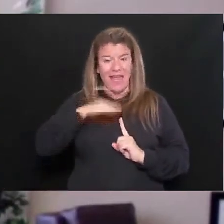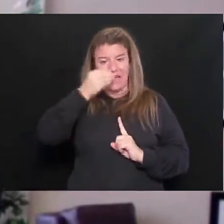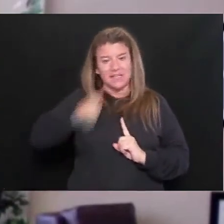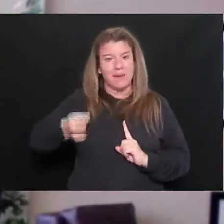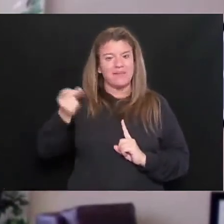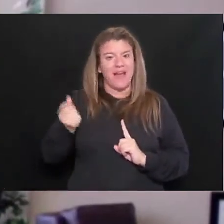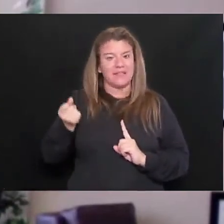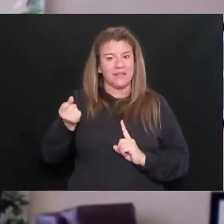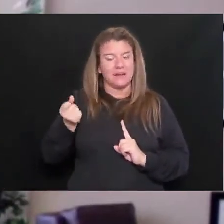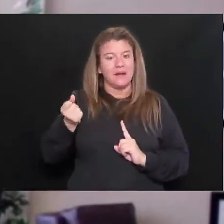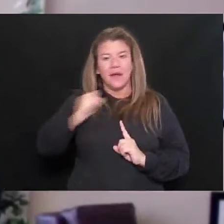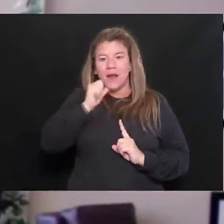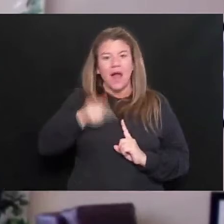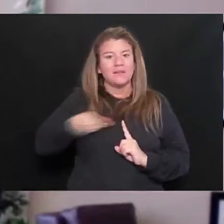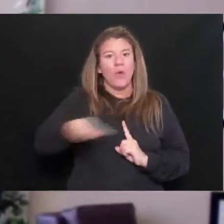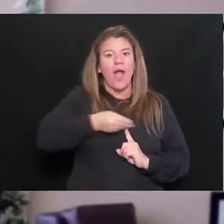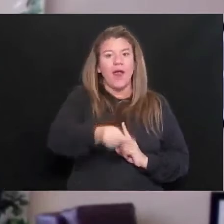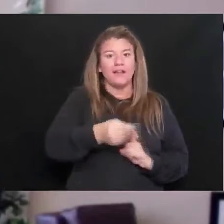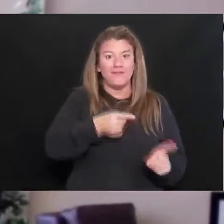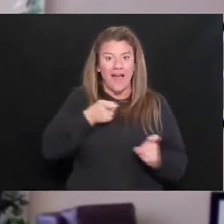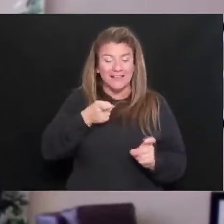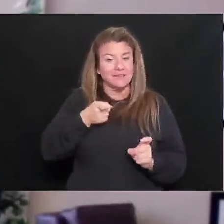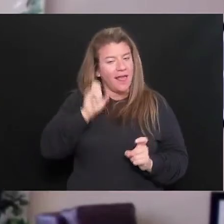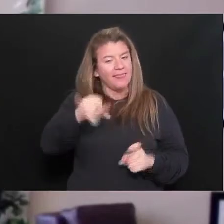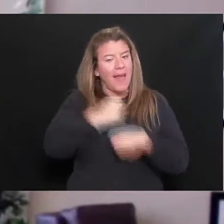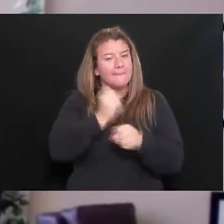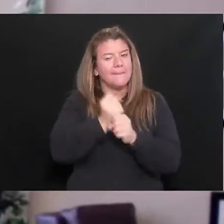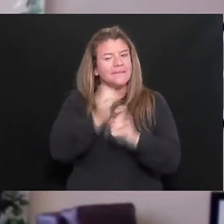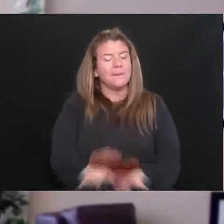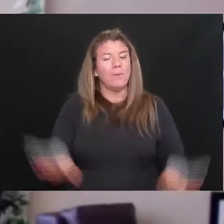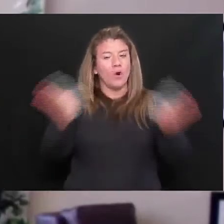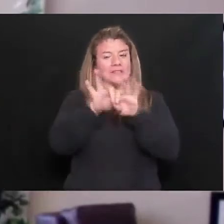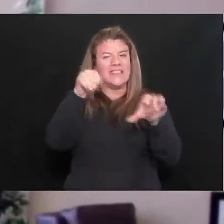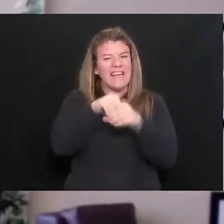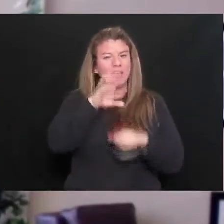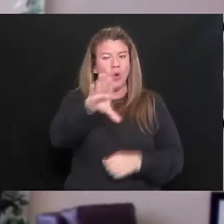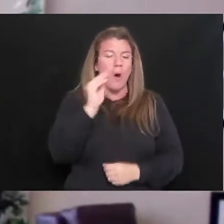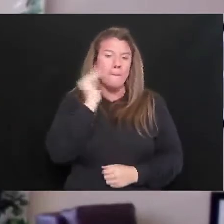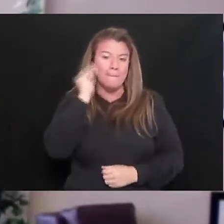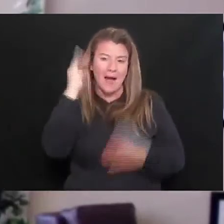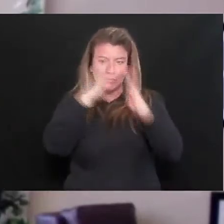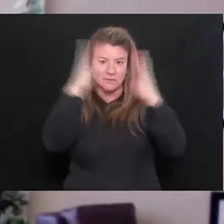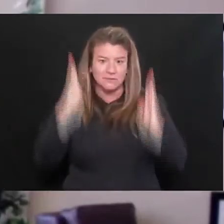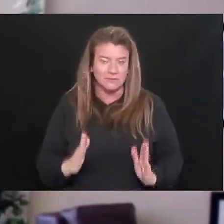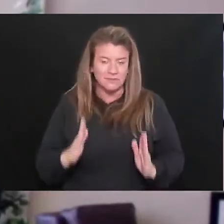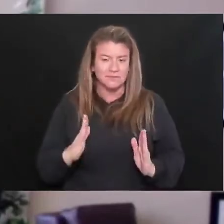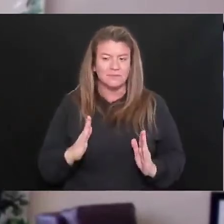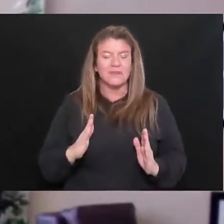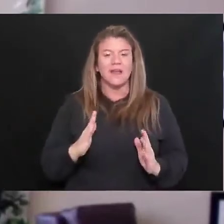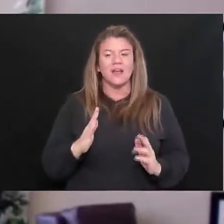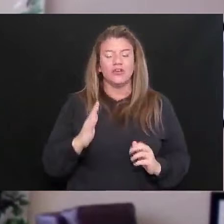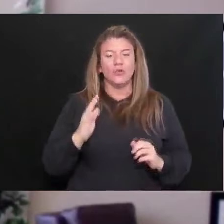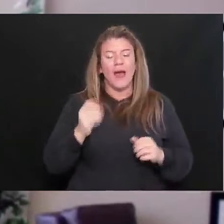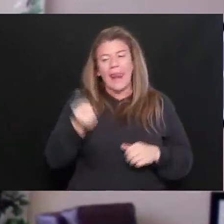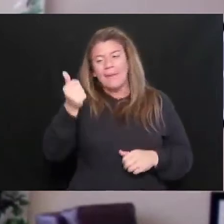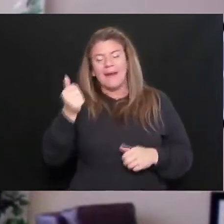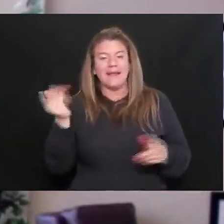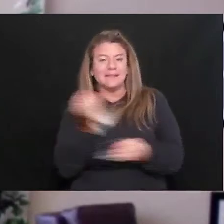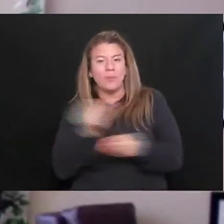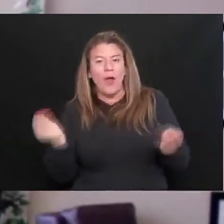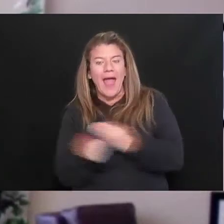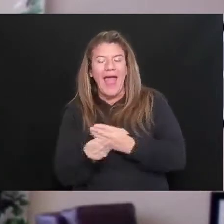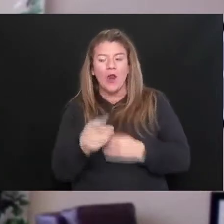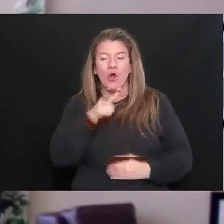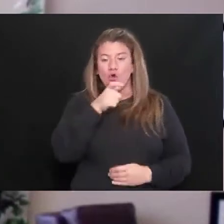So it really makes it important in a household, the delineators of spread tends to be